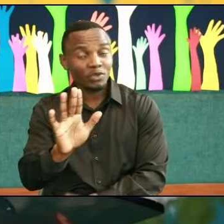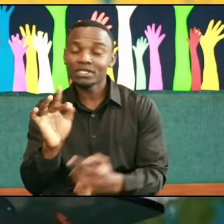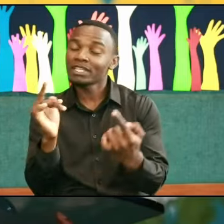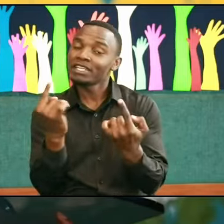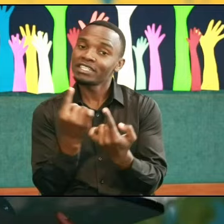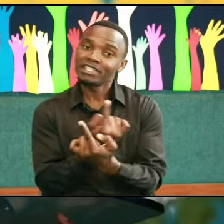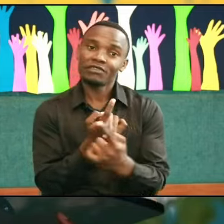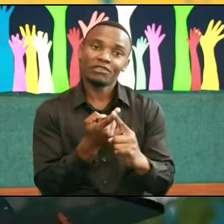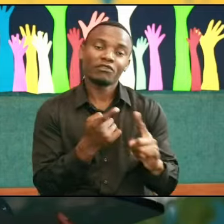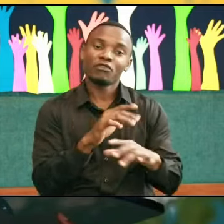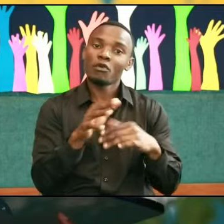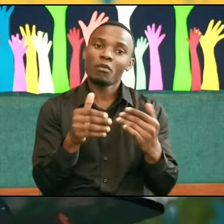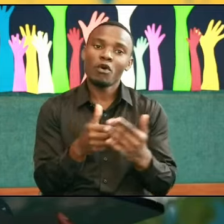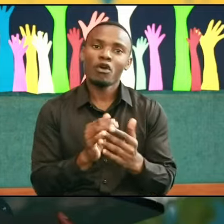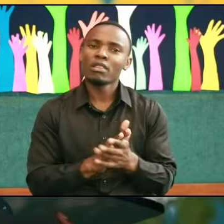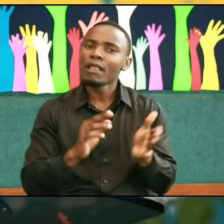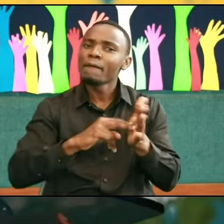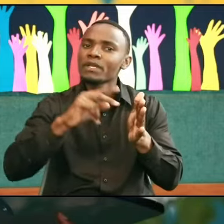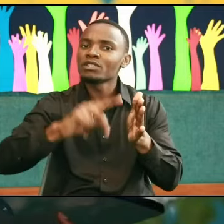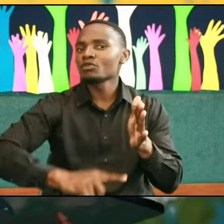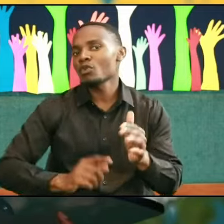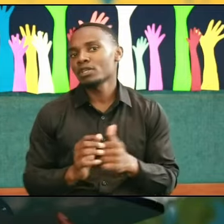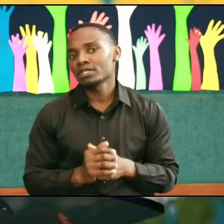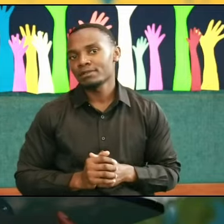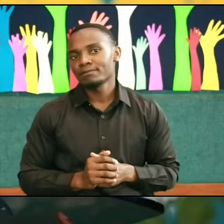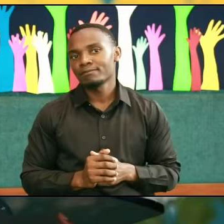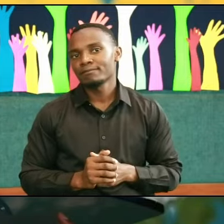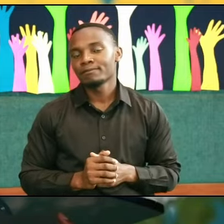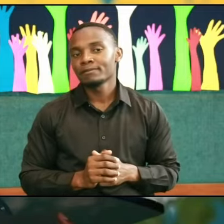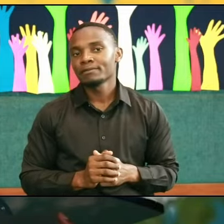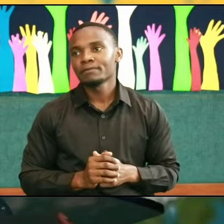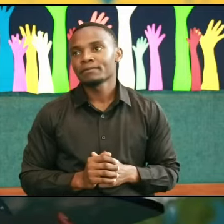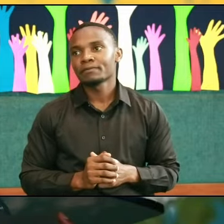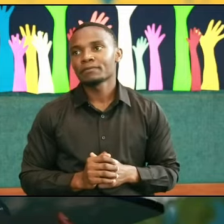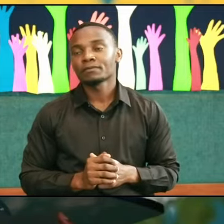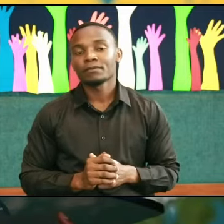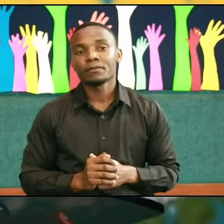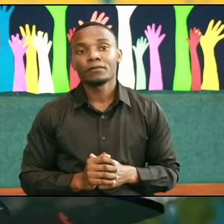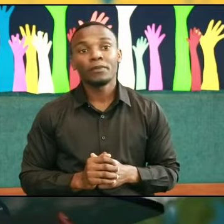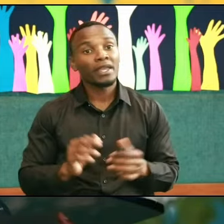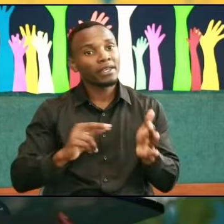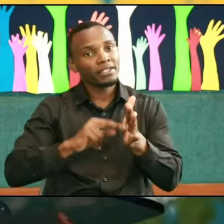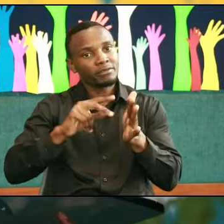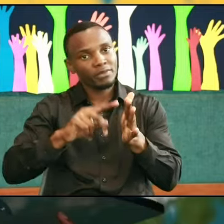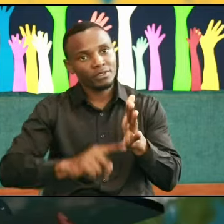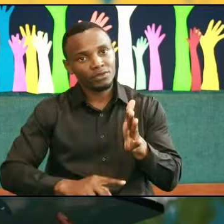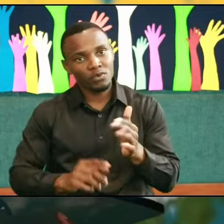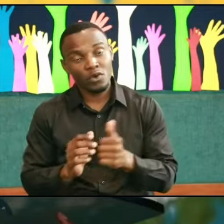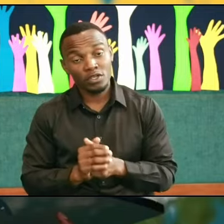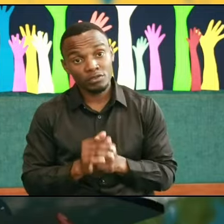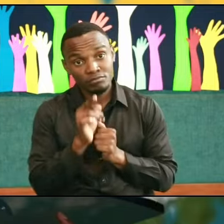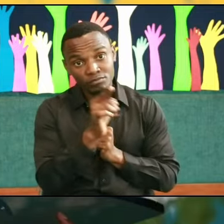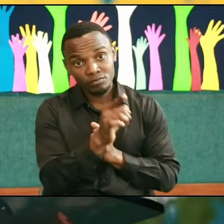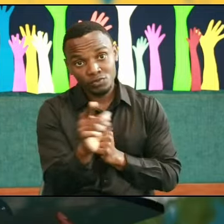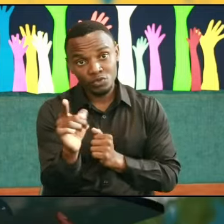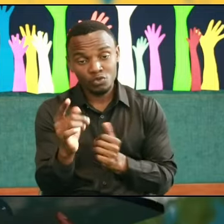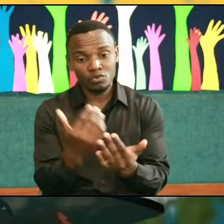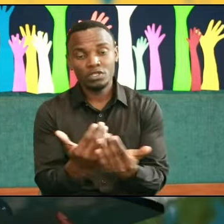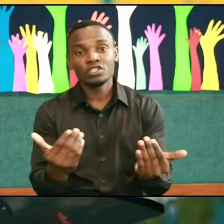other person here. What does that mean, and what does that say to you and me? It says to you, little child of